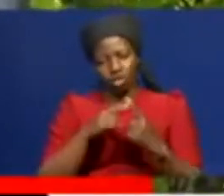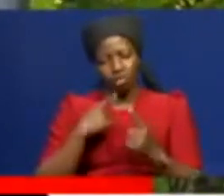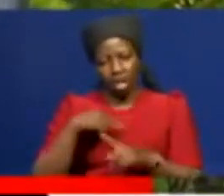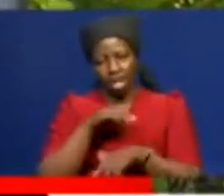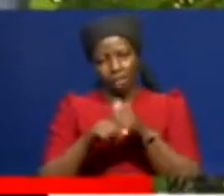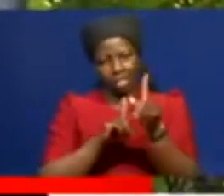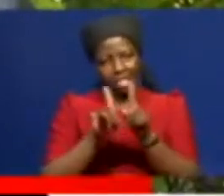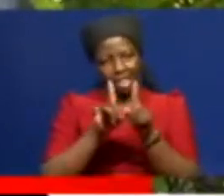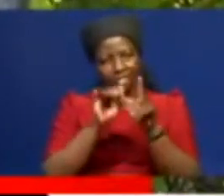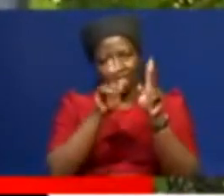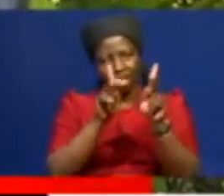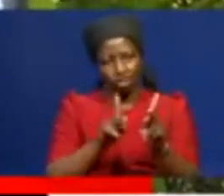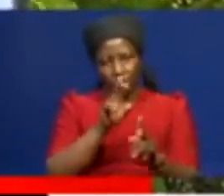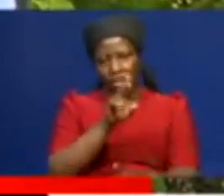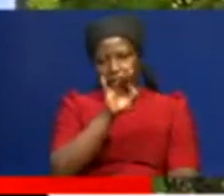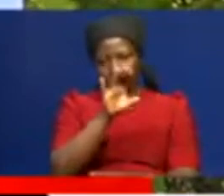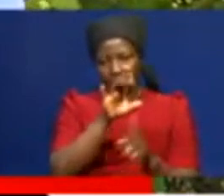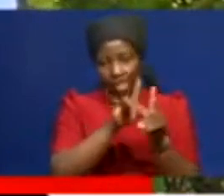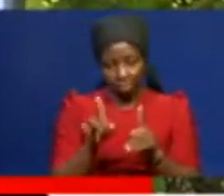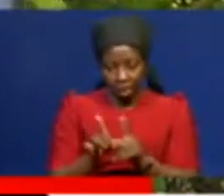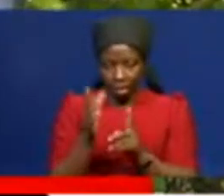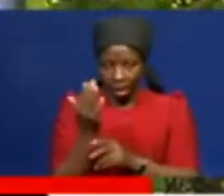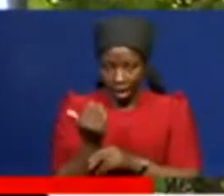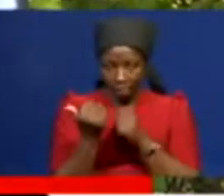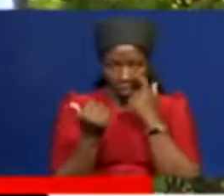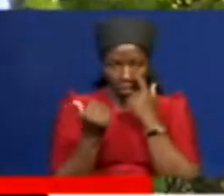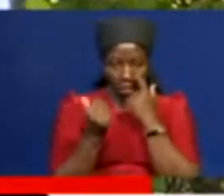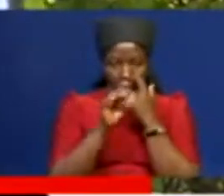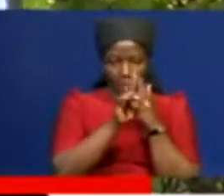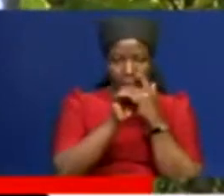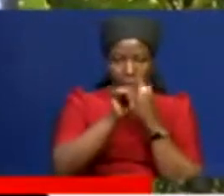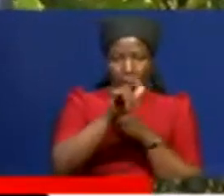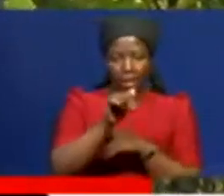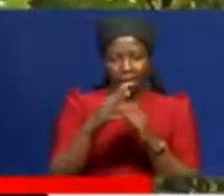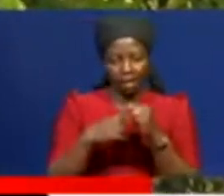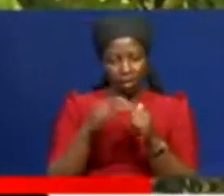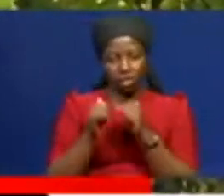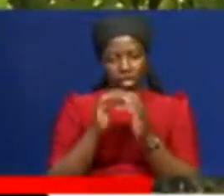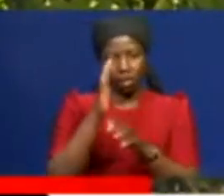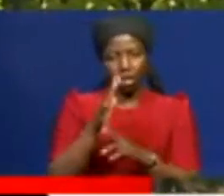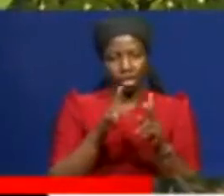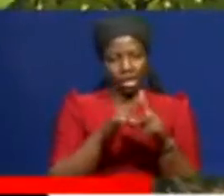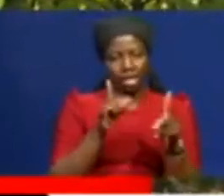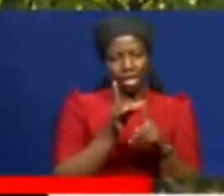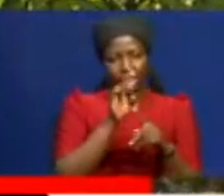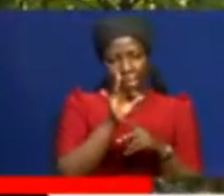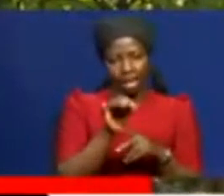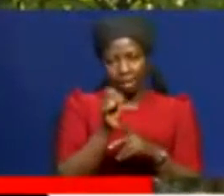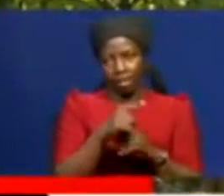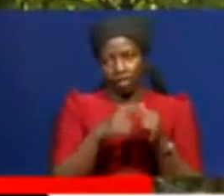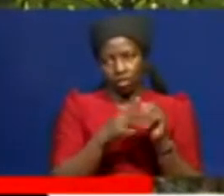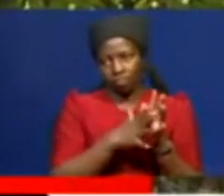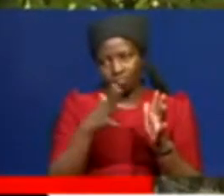of Kisumu RFC and also the upcoming Dala Sevens that will be staged from 30th of June all through